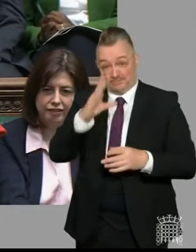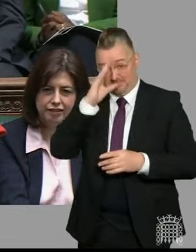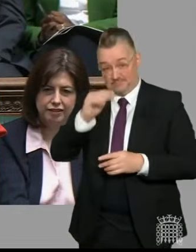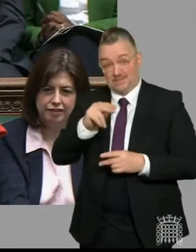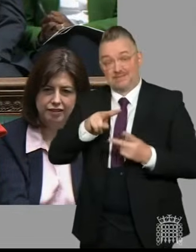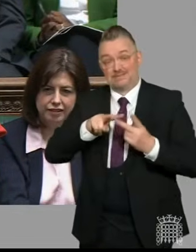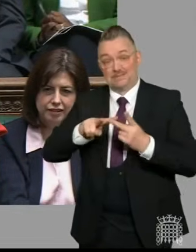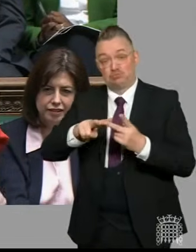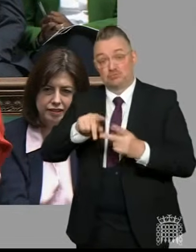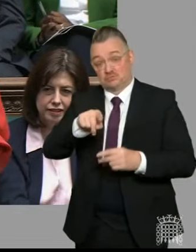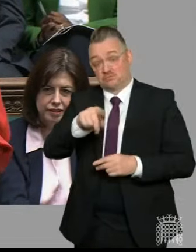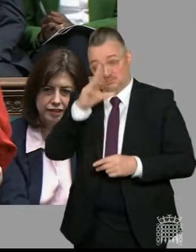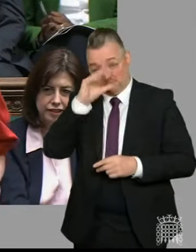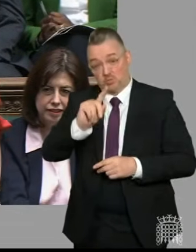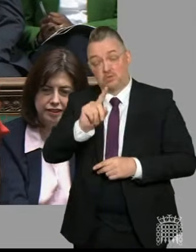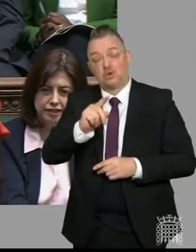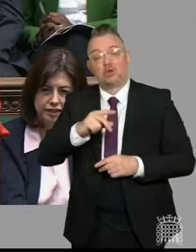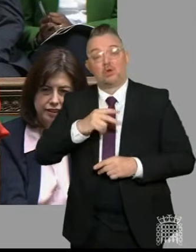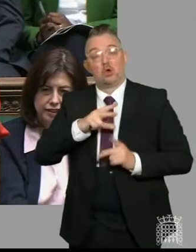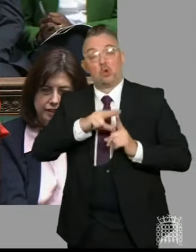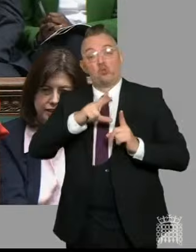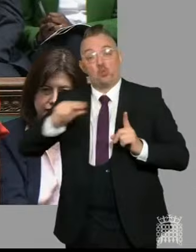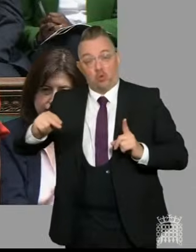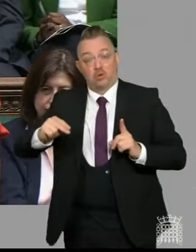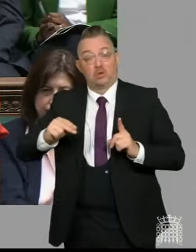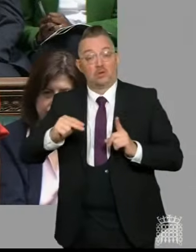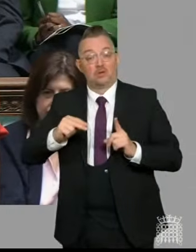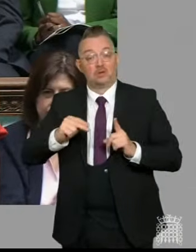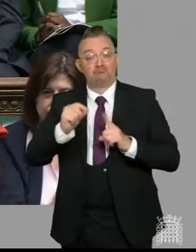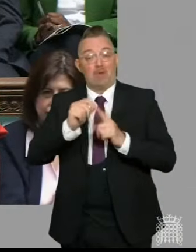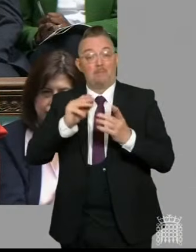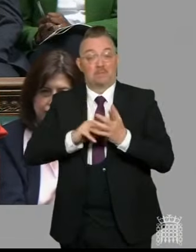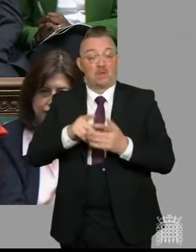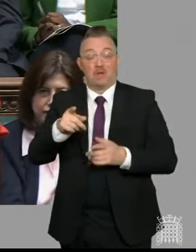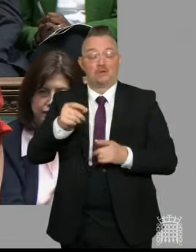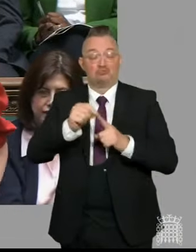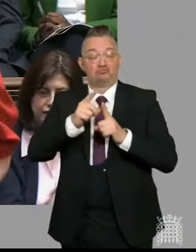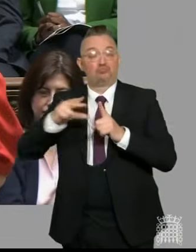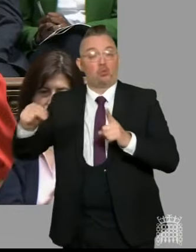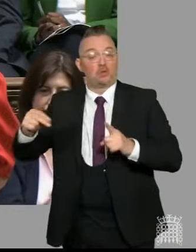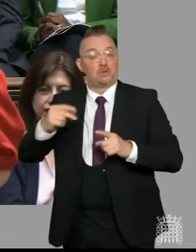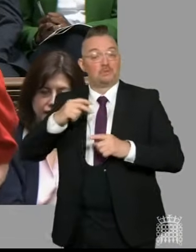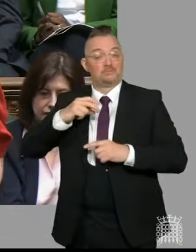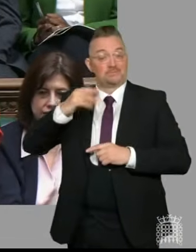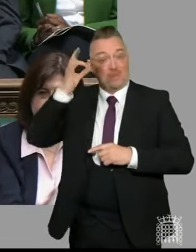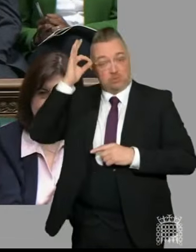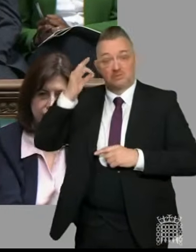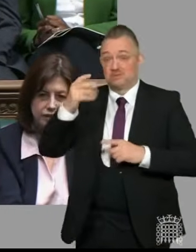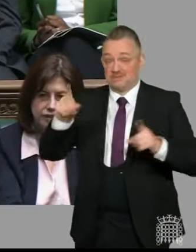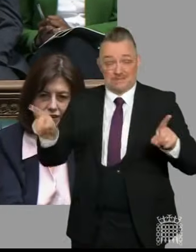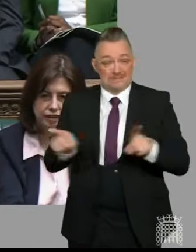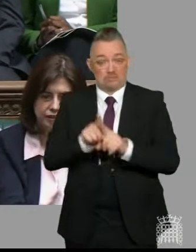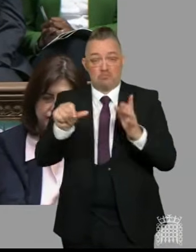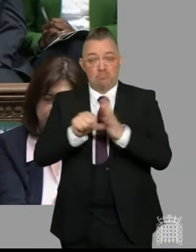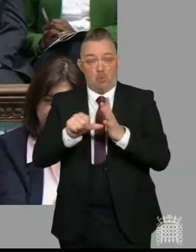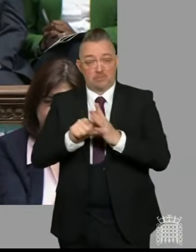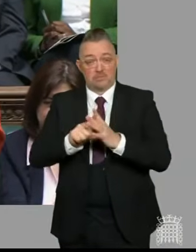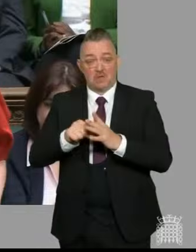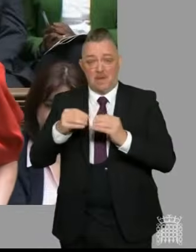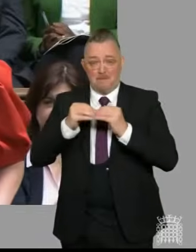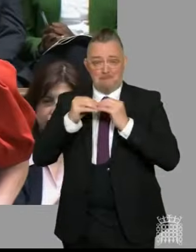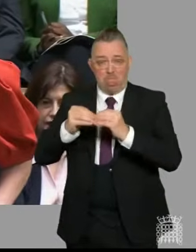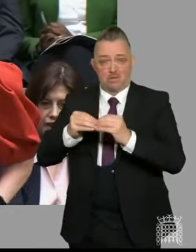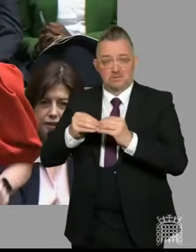faced 114 notices, and Birmingham Council has had over £1 billion taken from their budget from some of the poorest